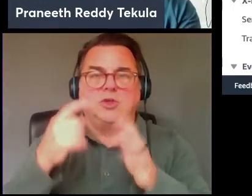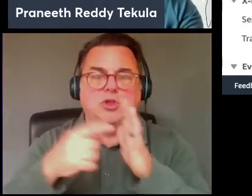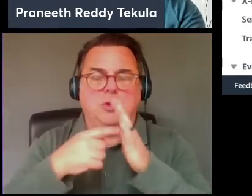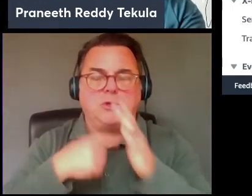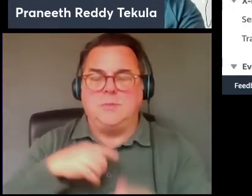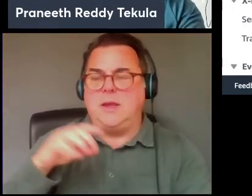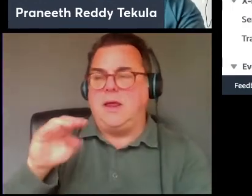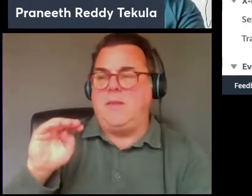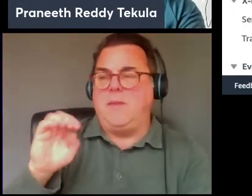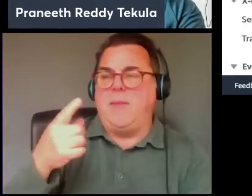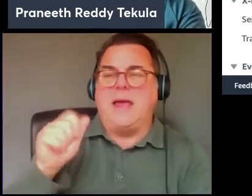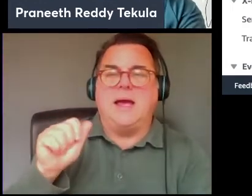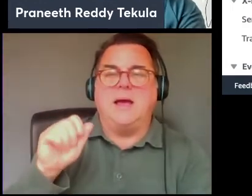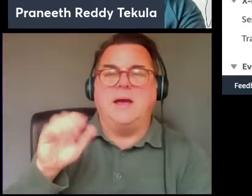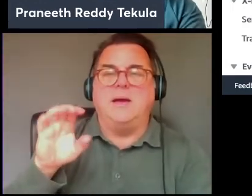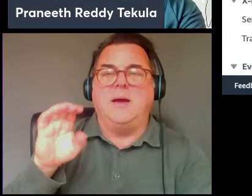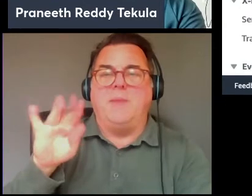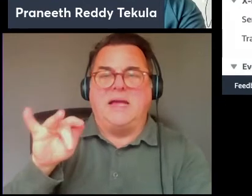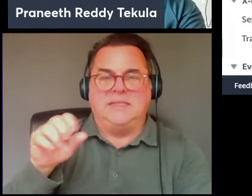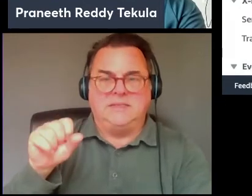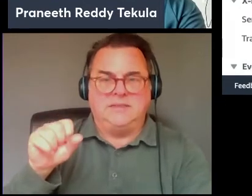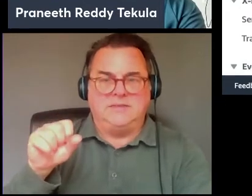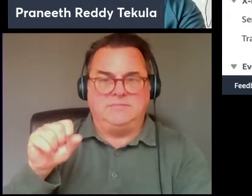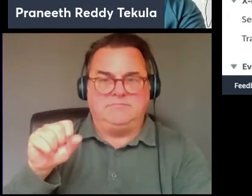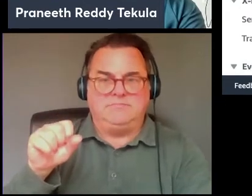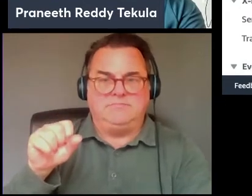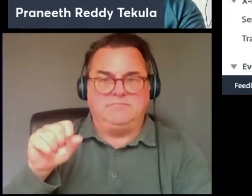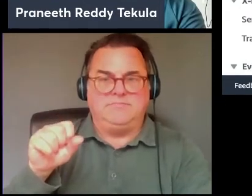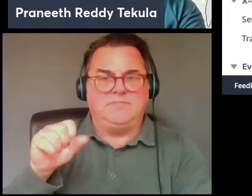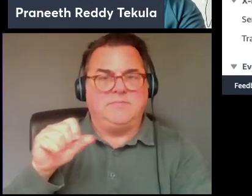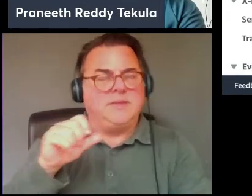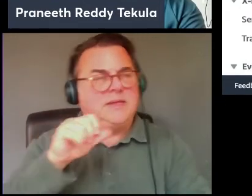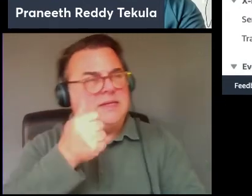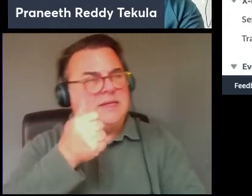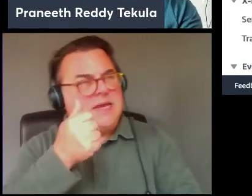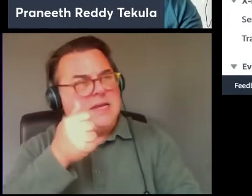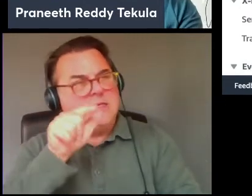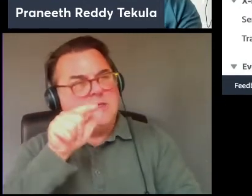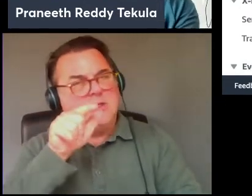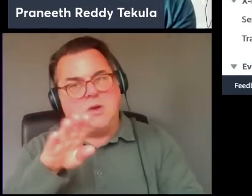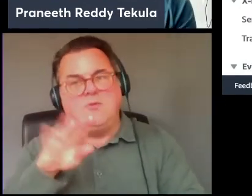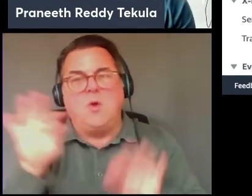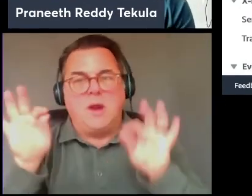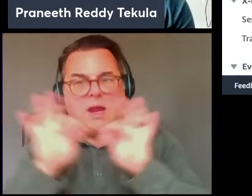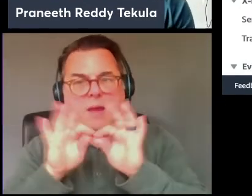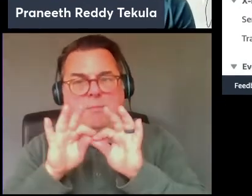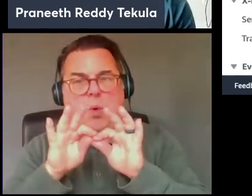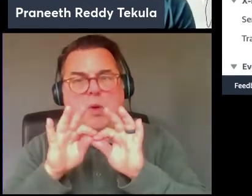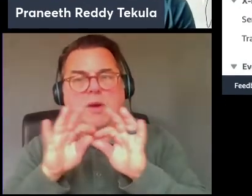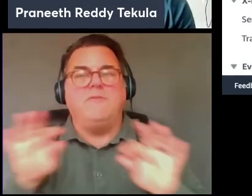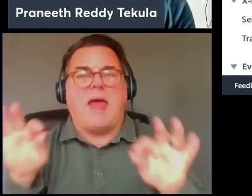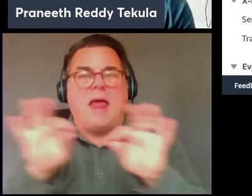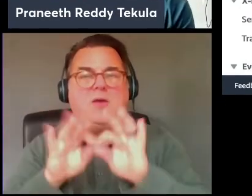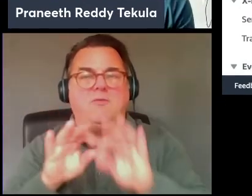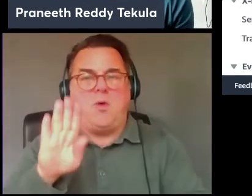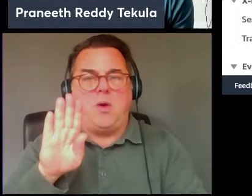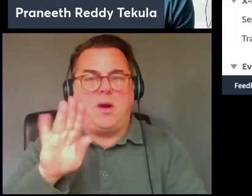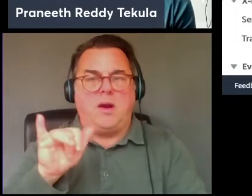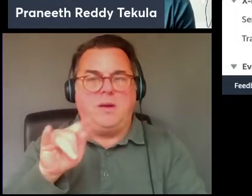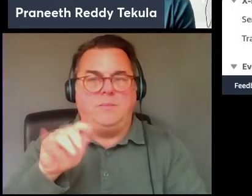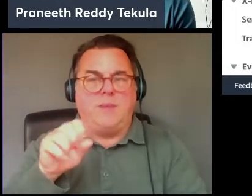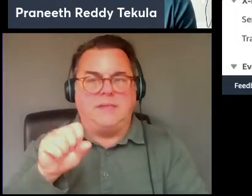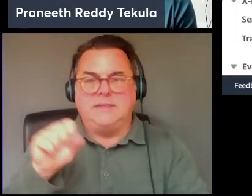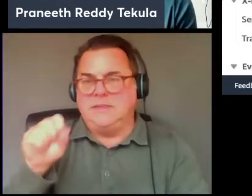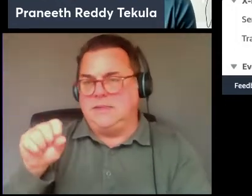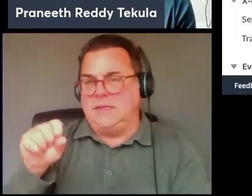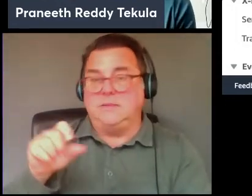value in bytes. Yeah, 1024, pretty important byte value, right? Yeah. So you can do